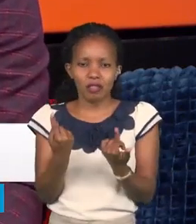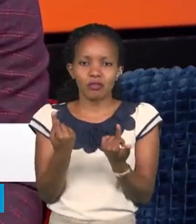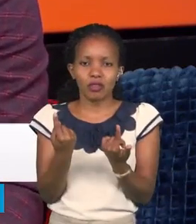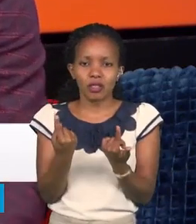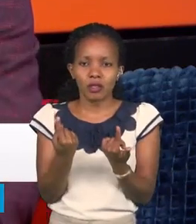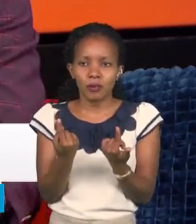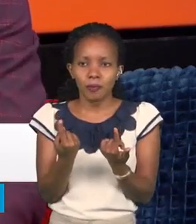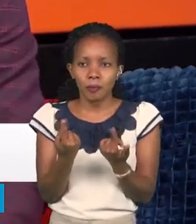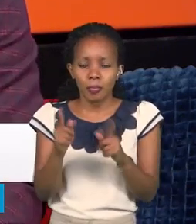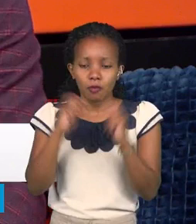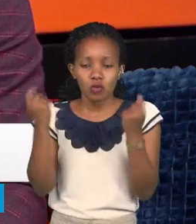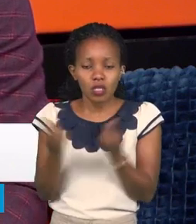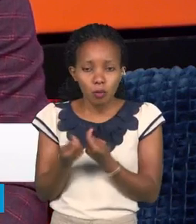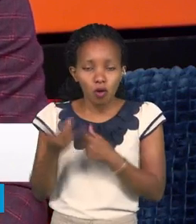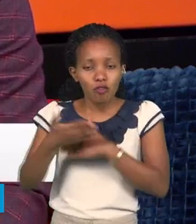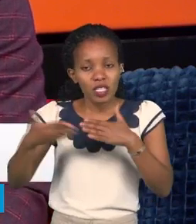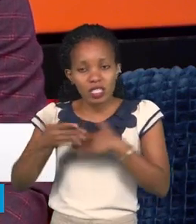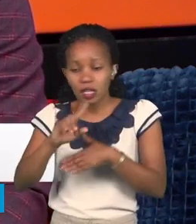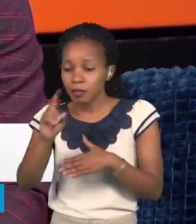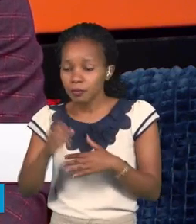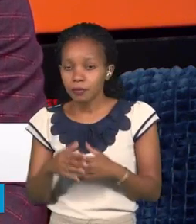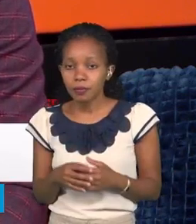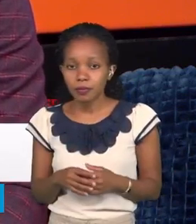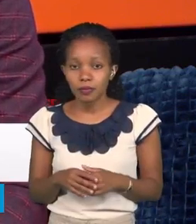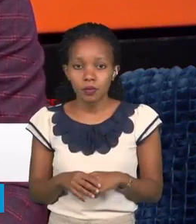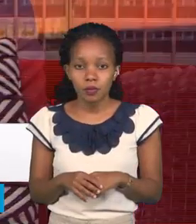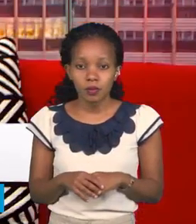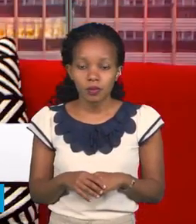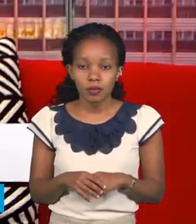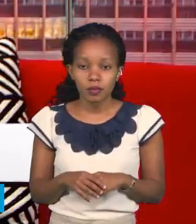of procedure? No,